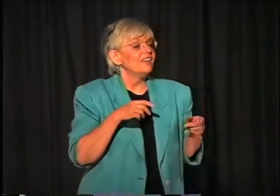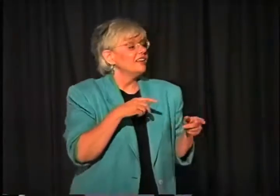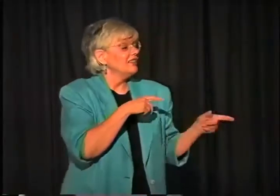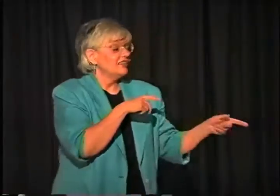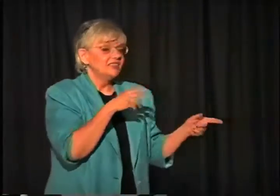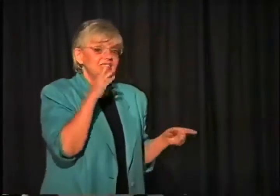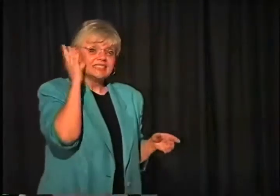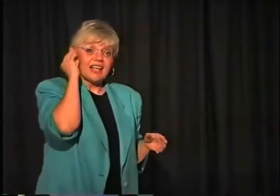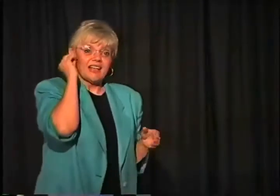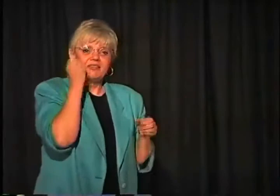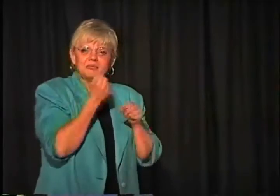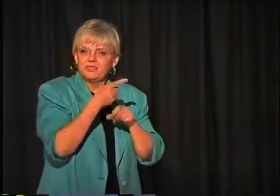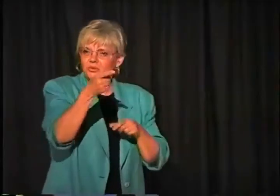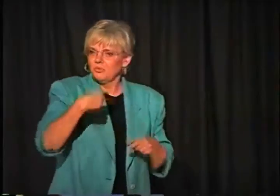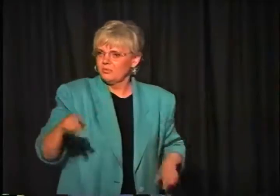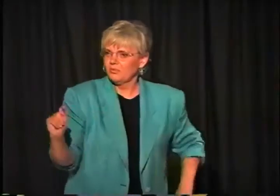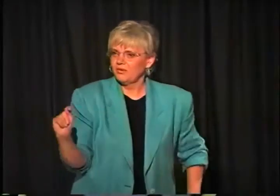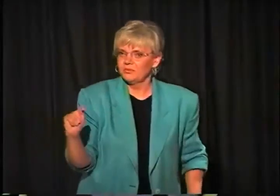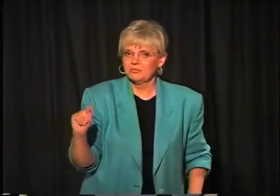music.